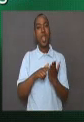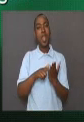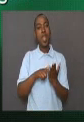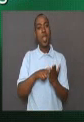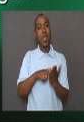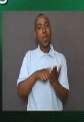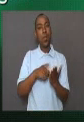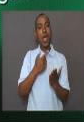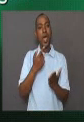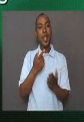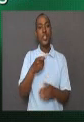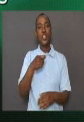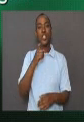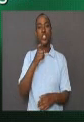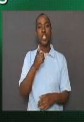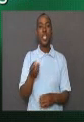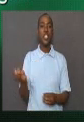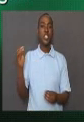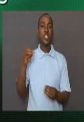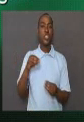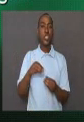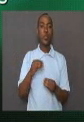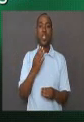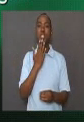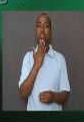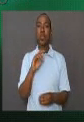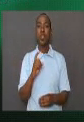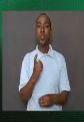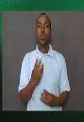the edge as sugar for the yeast.